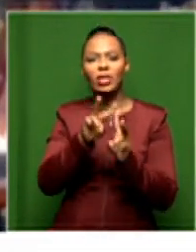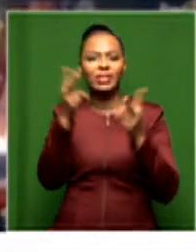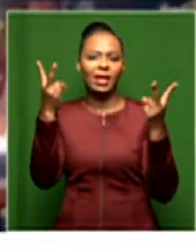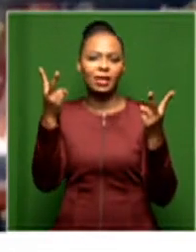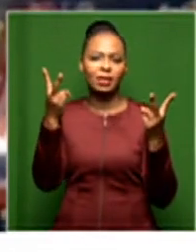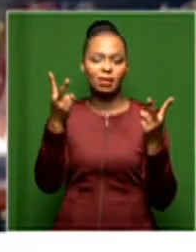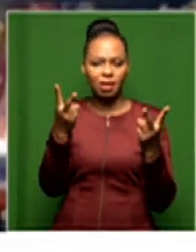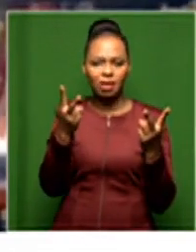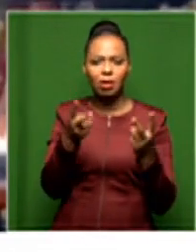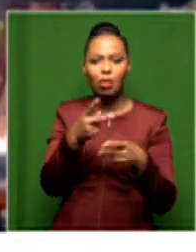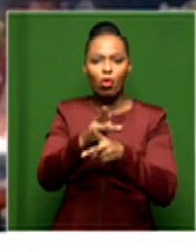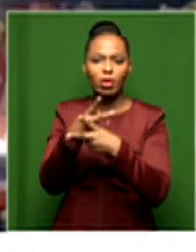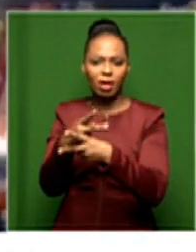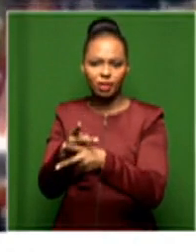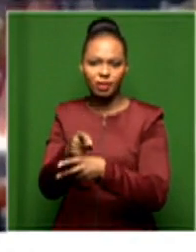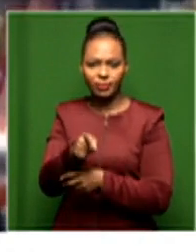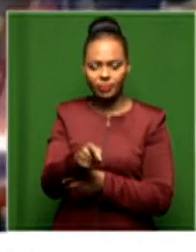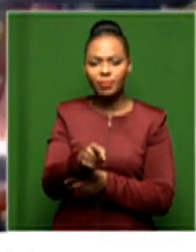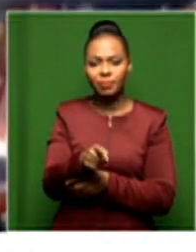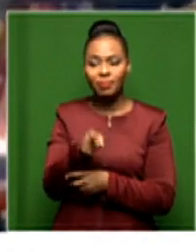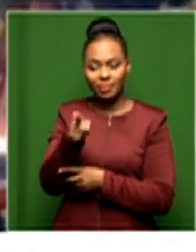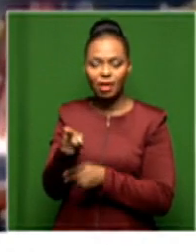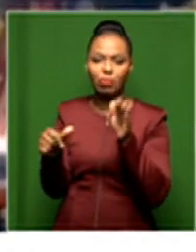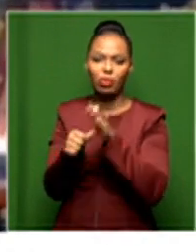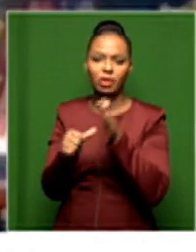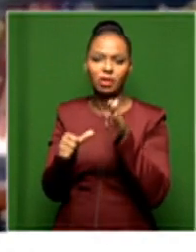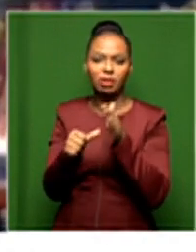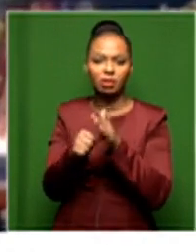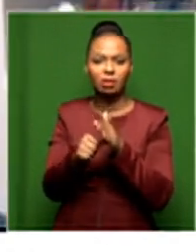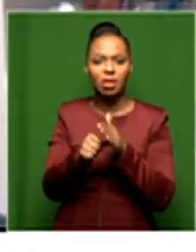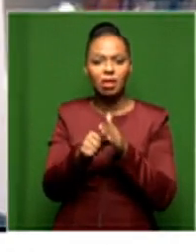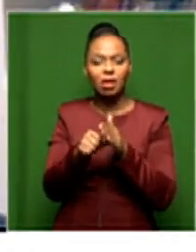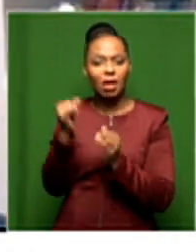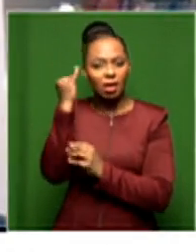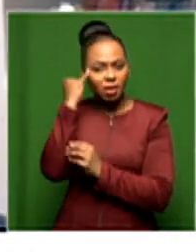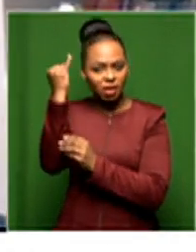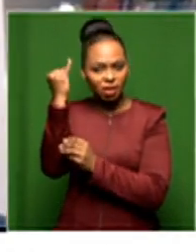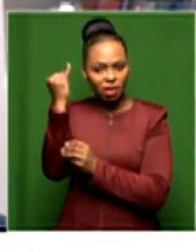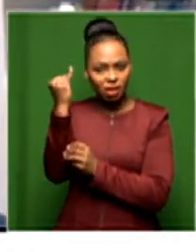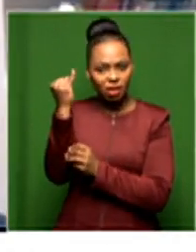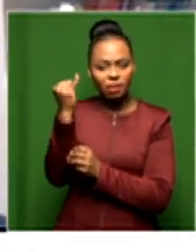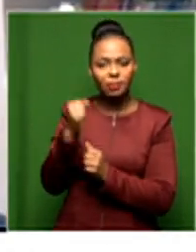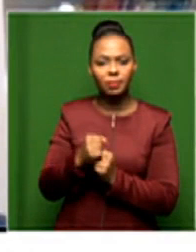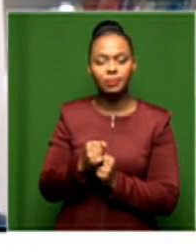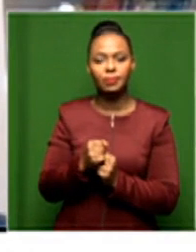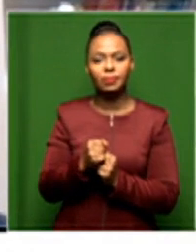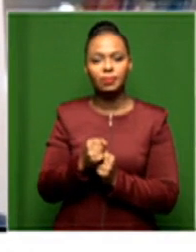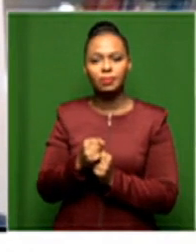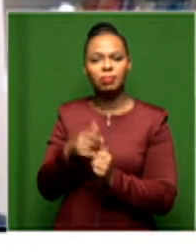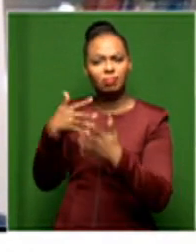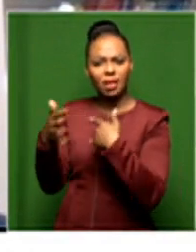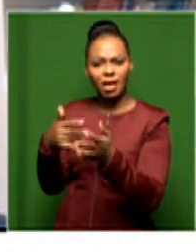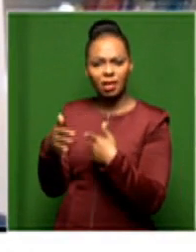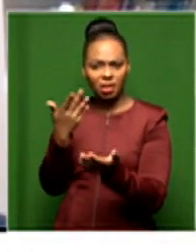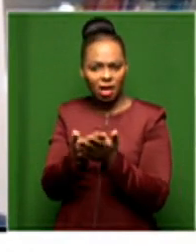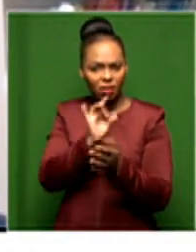So it's the circular economy principle that's important to drive here. Any suggestions perhaps for the average person to